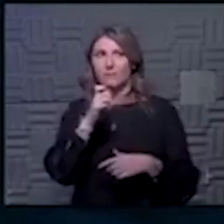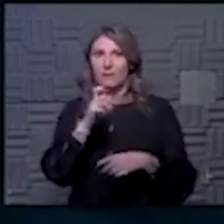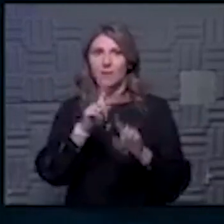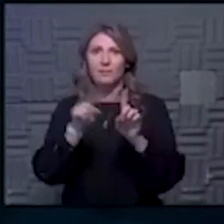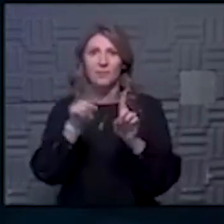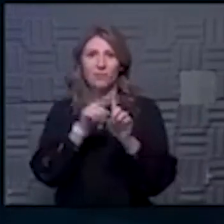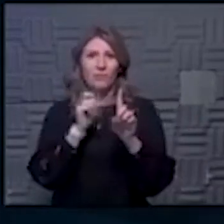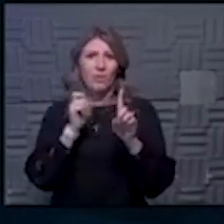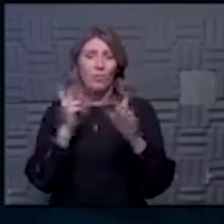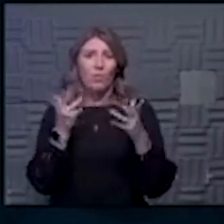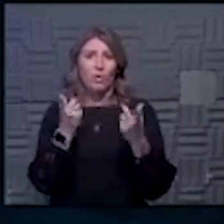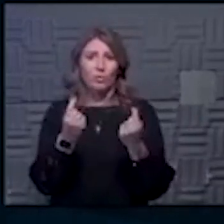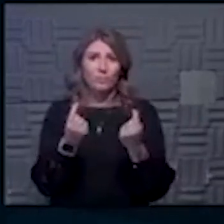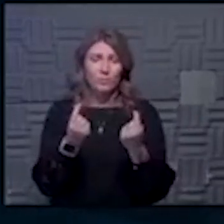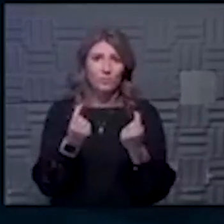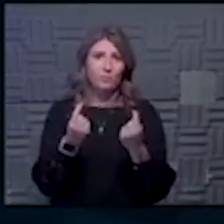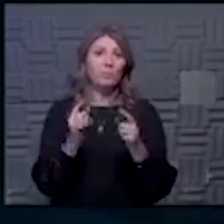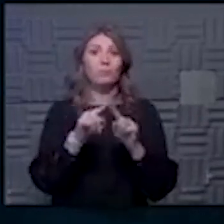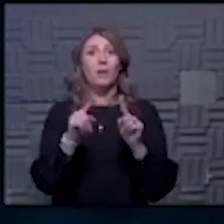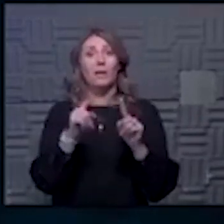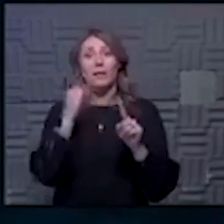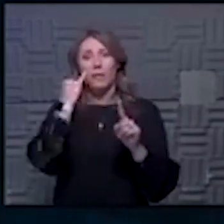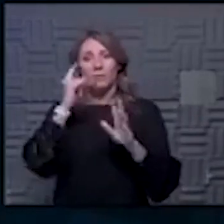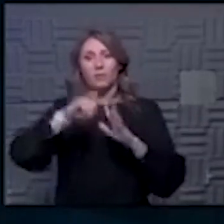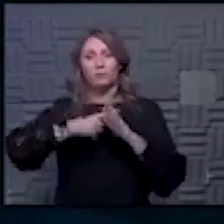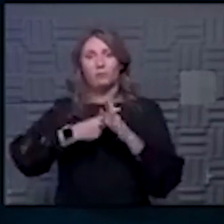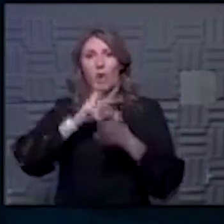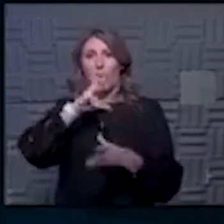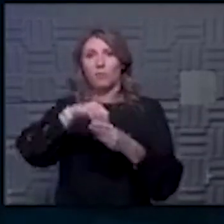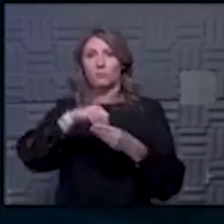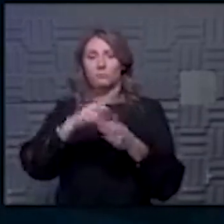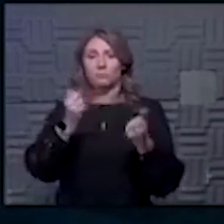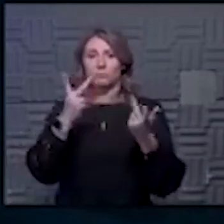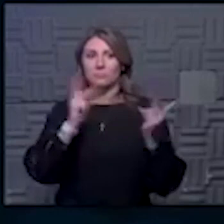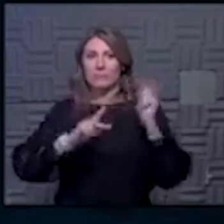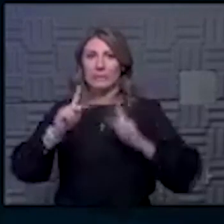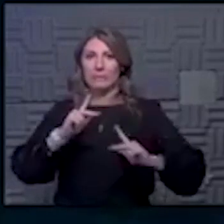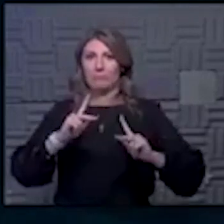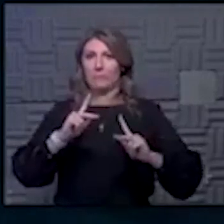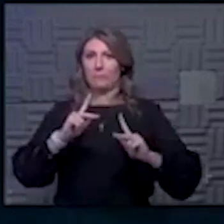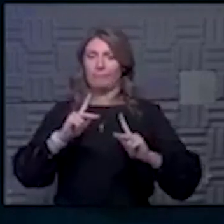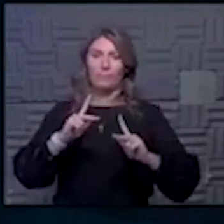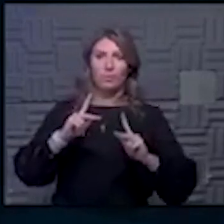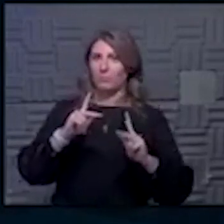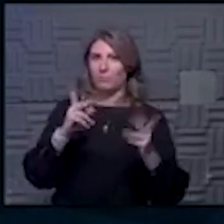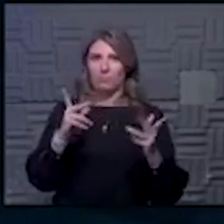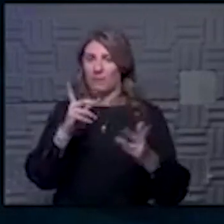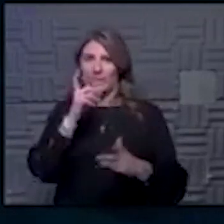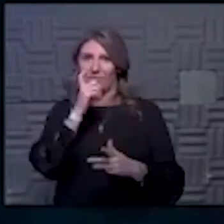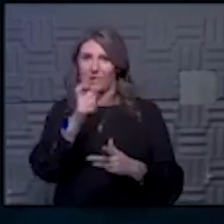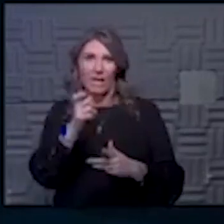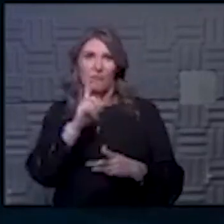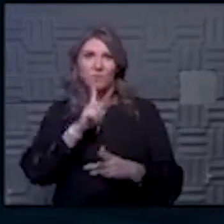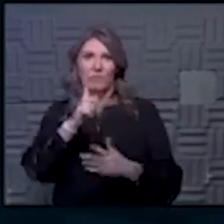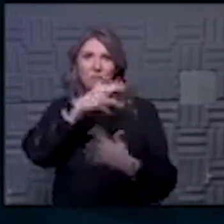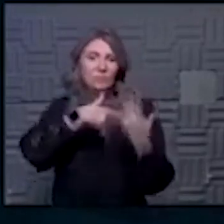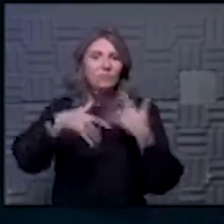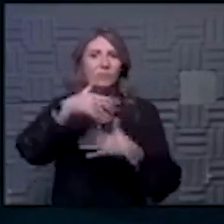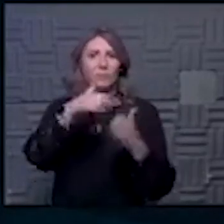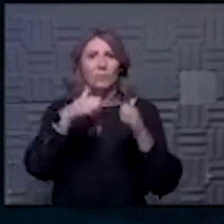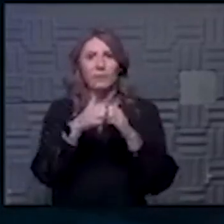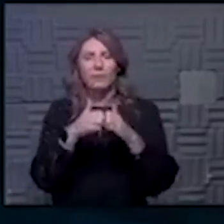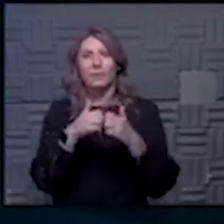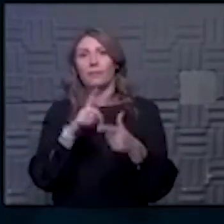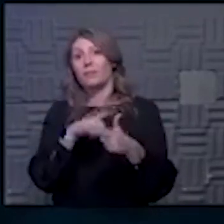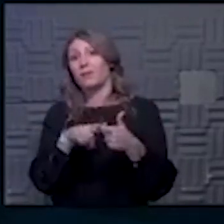you've been doing. But if you start including a lot of people in that group that you haven't really been socializing with,